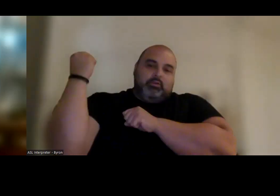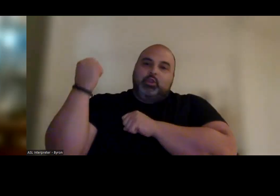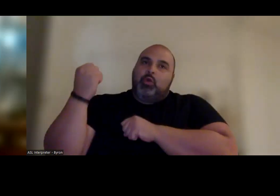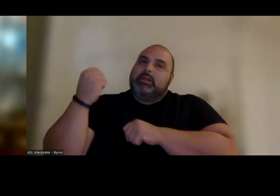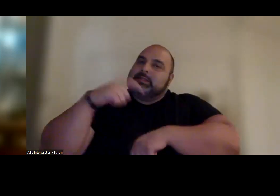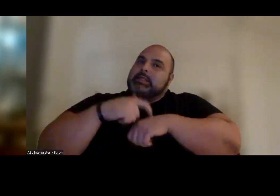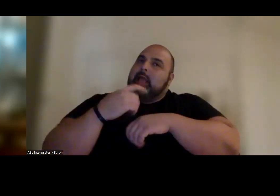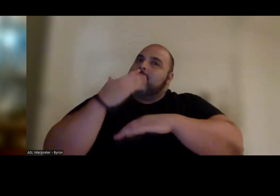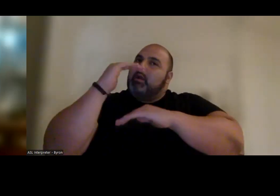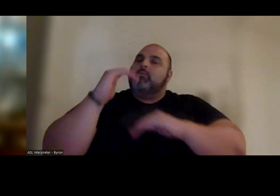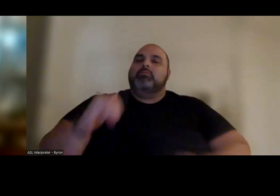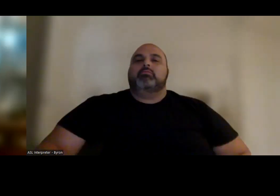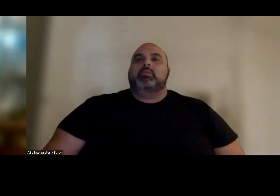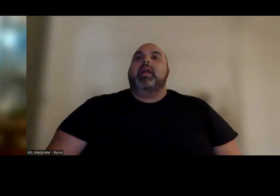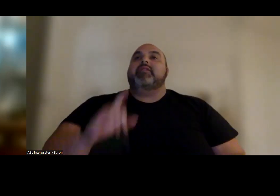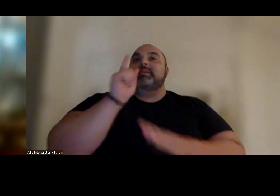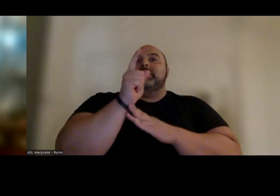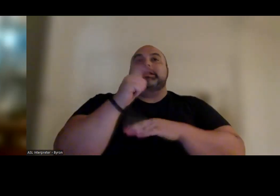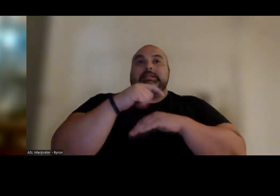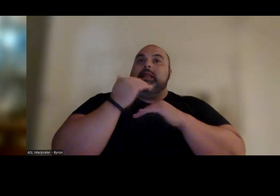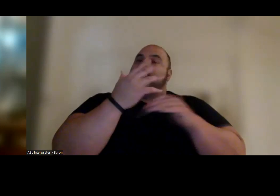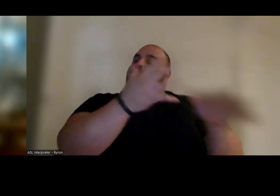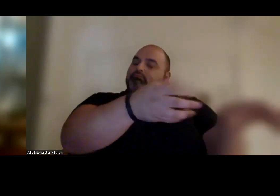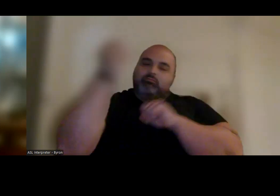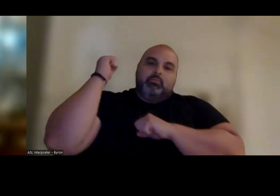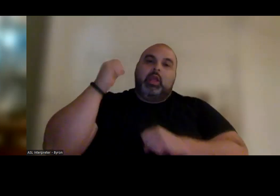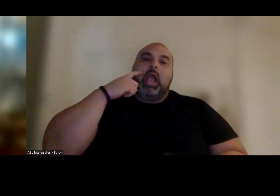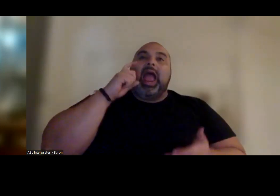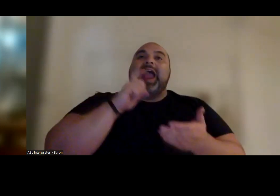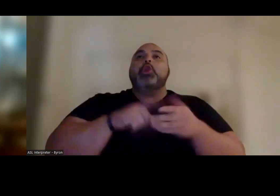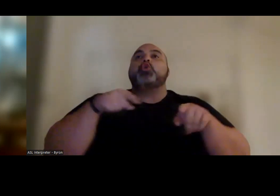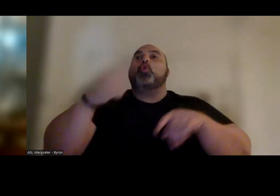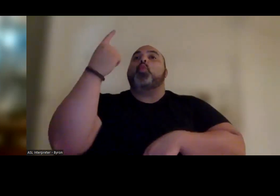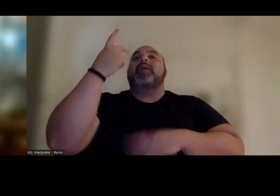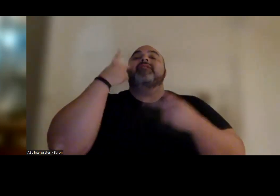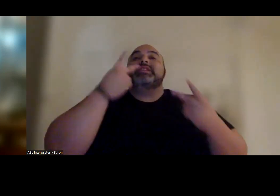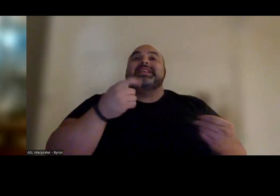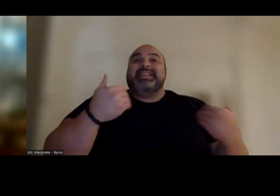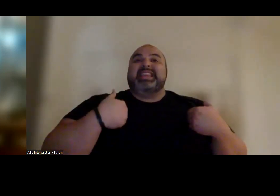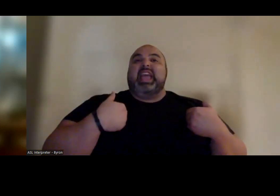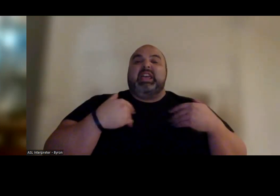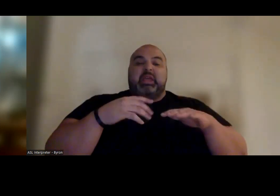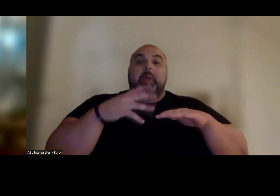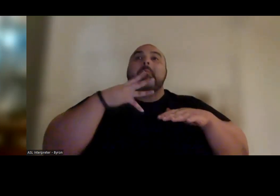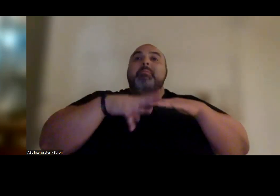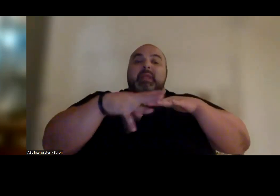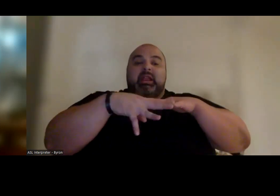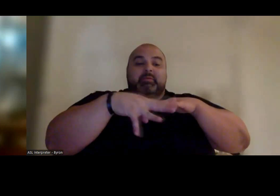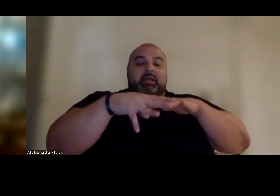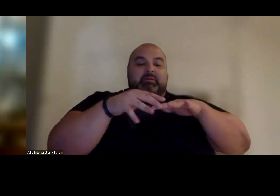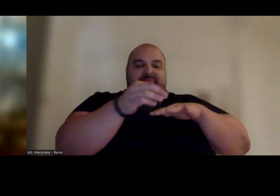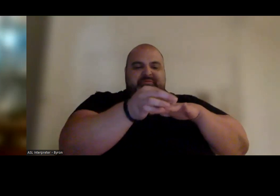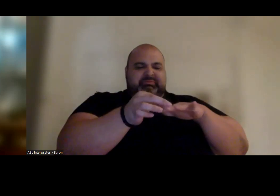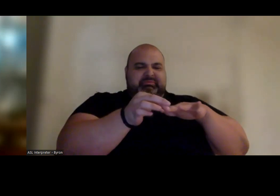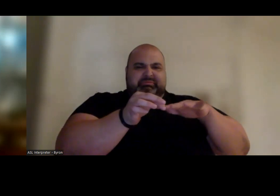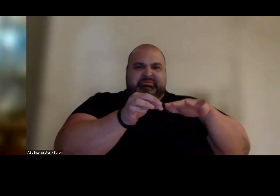when that 15 minutes was up. I noticed during one of the visits that he had blood under his nails. That wouldn't have happened